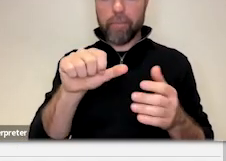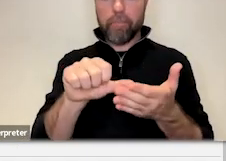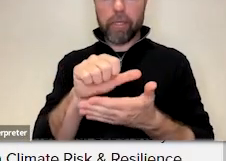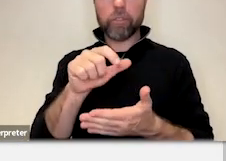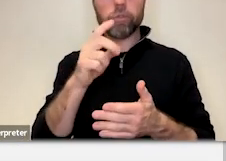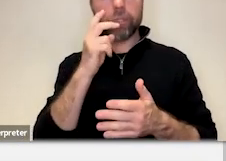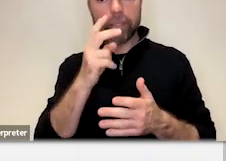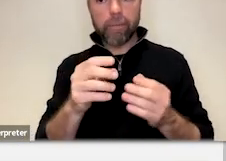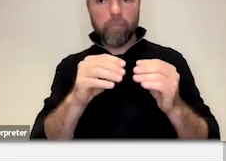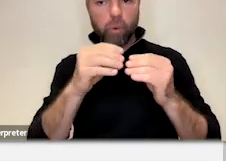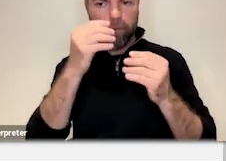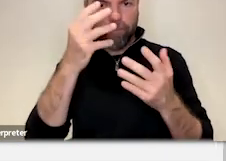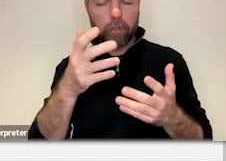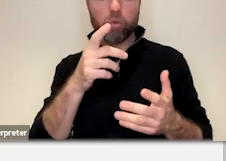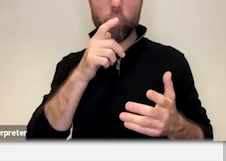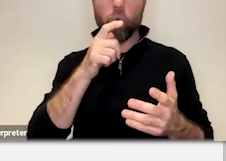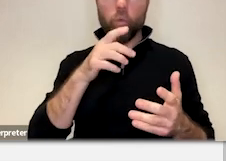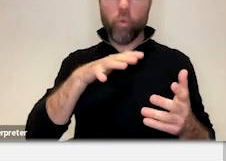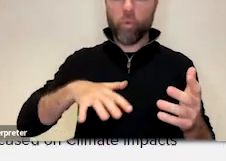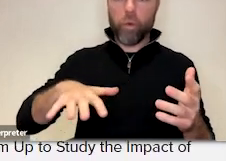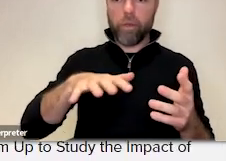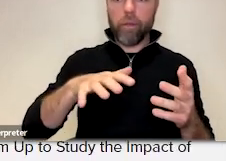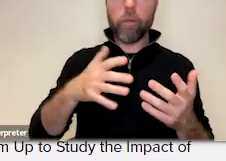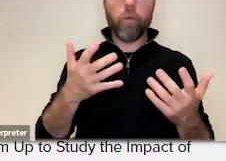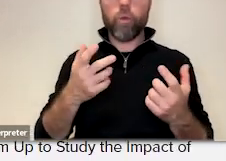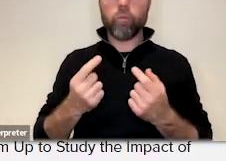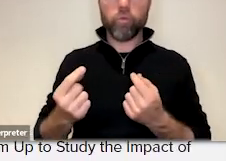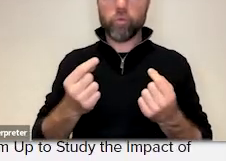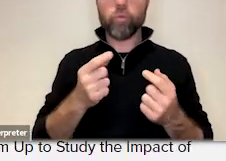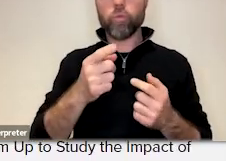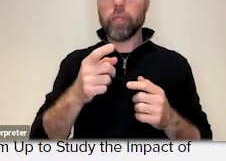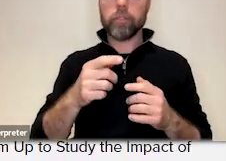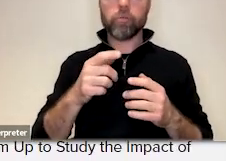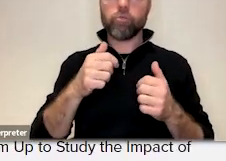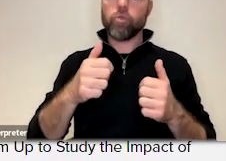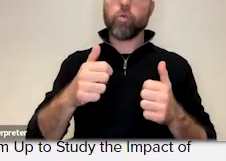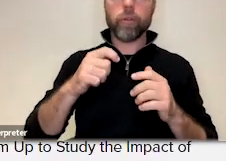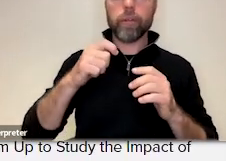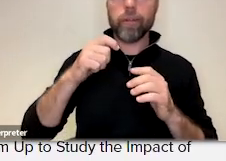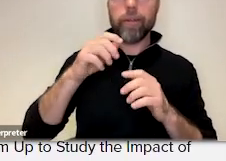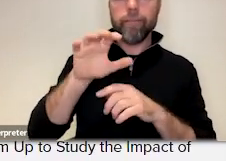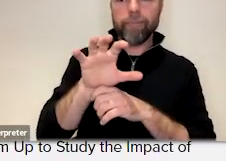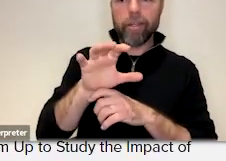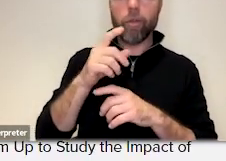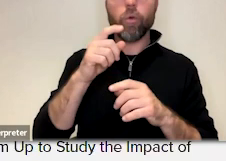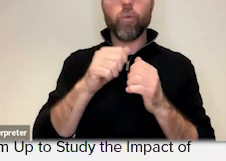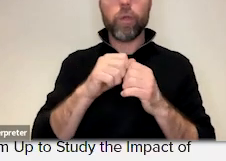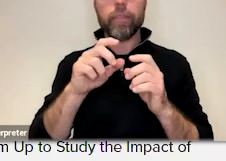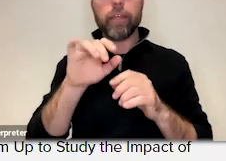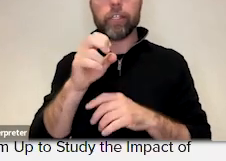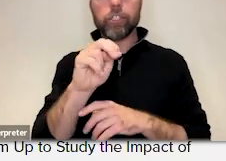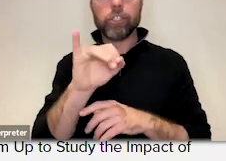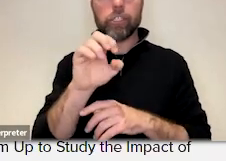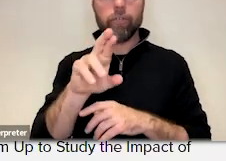more information about who we are and what we do. There's a wonderful video here with Department of Energy Secretary Jennifer